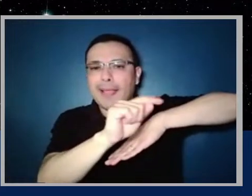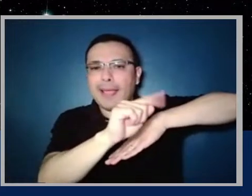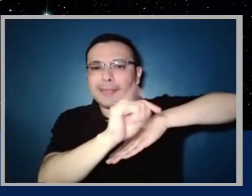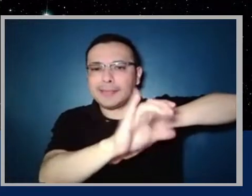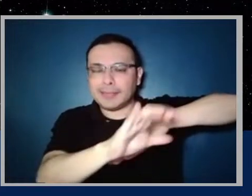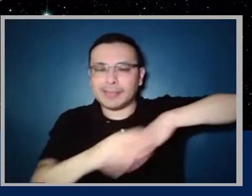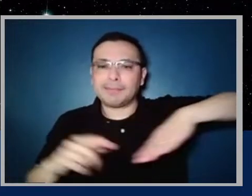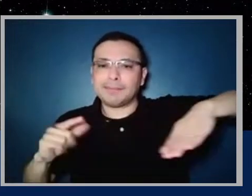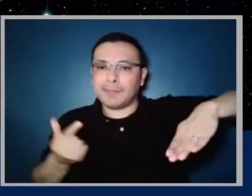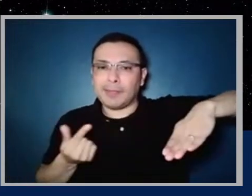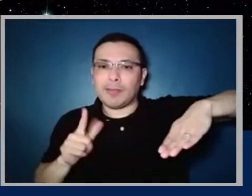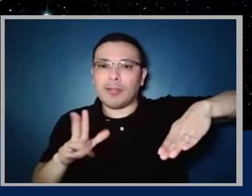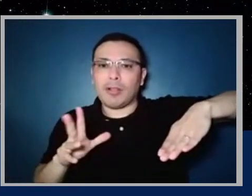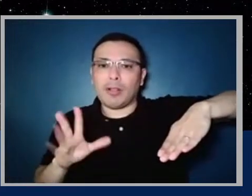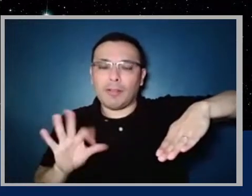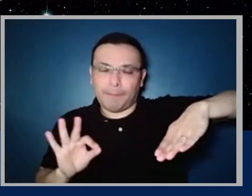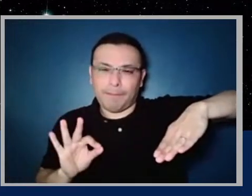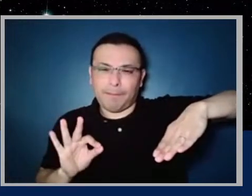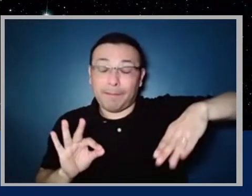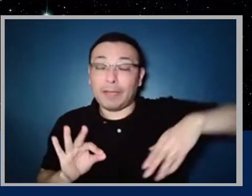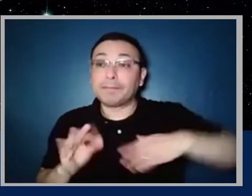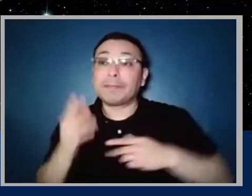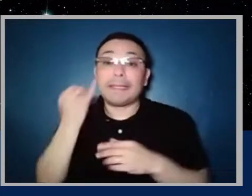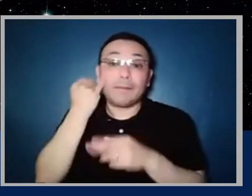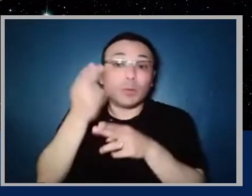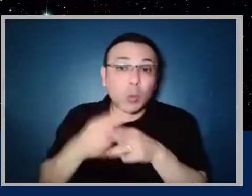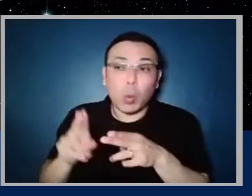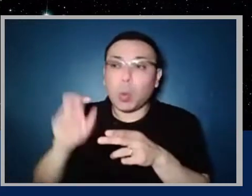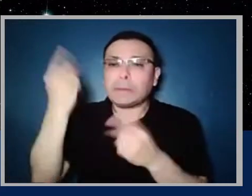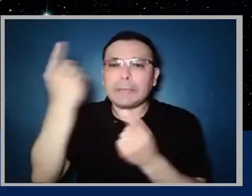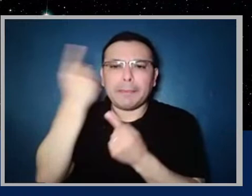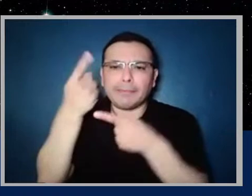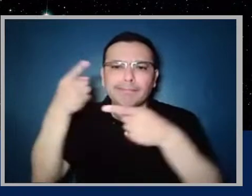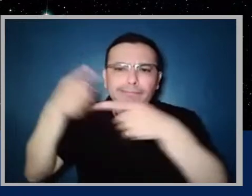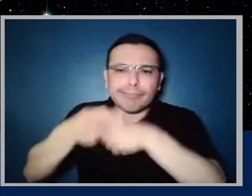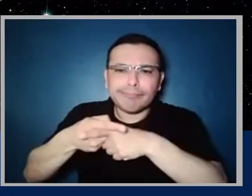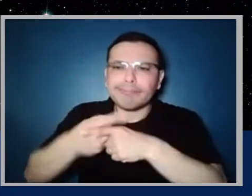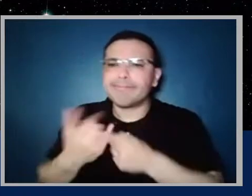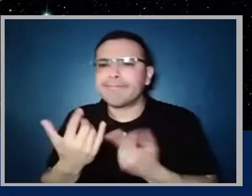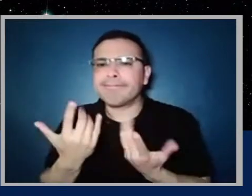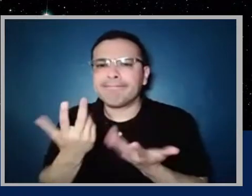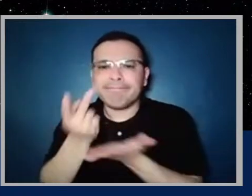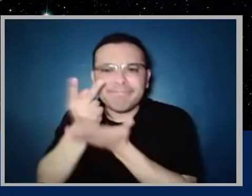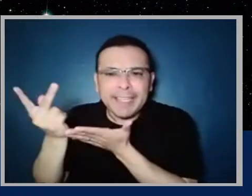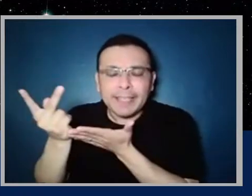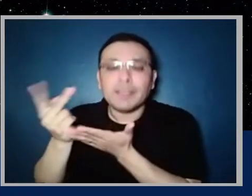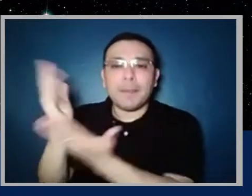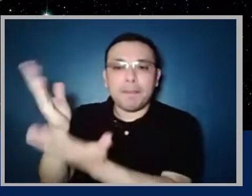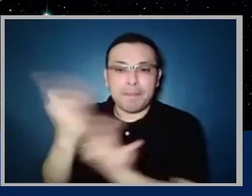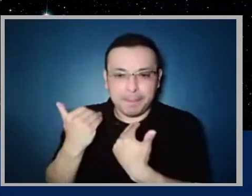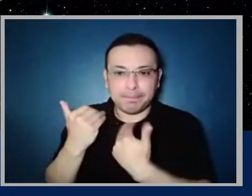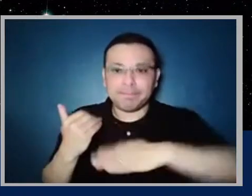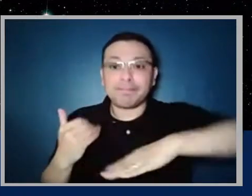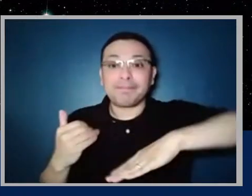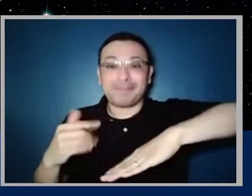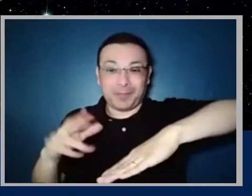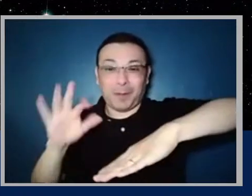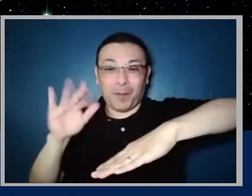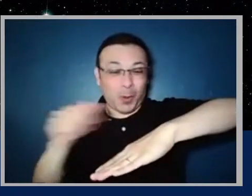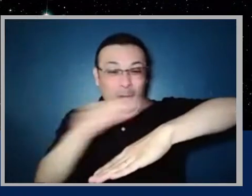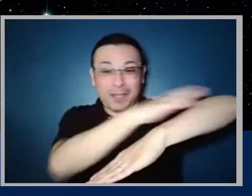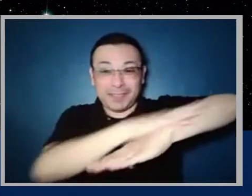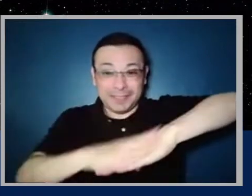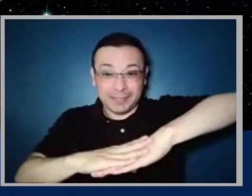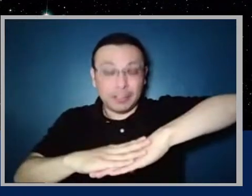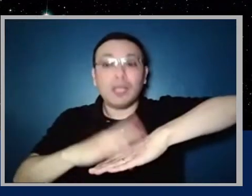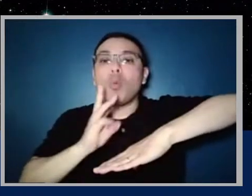shorter mission, something that they, something went wrong if we had to go get them this early. But otherwise, we'll pick them up from one of those locations at the end of their full